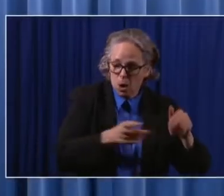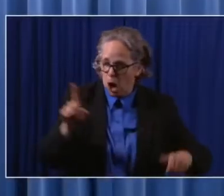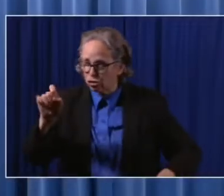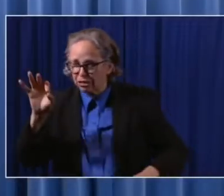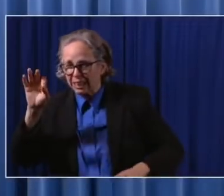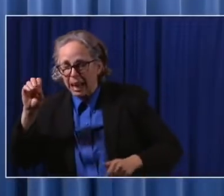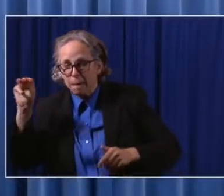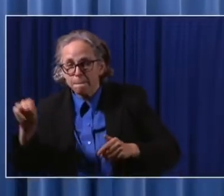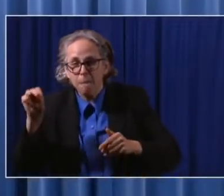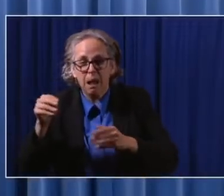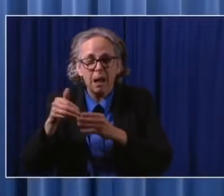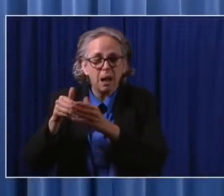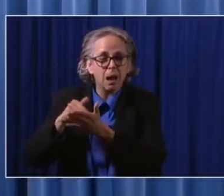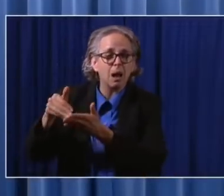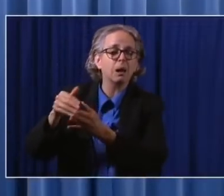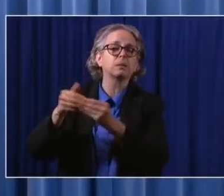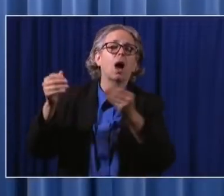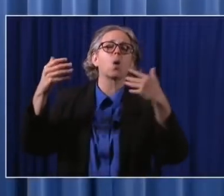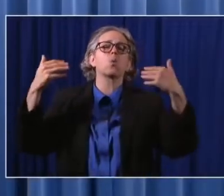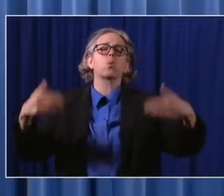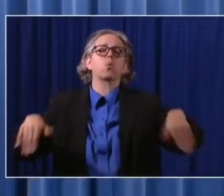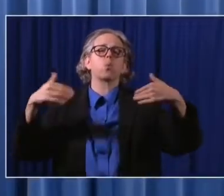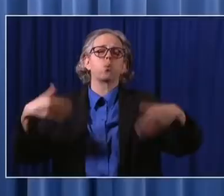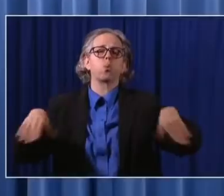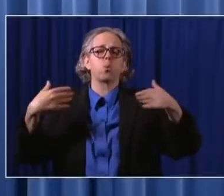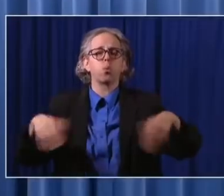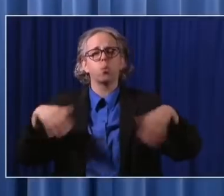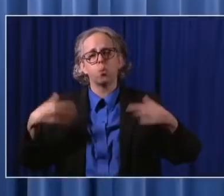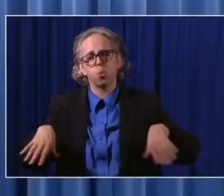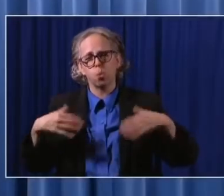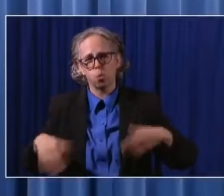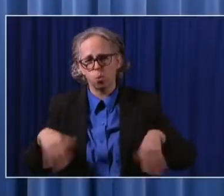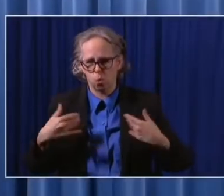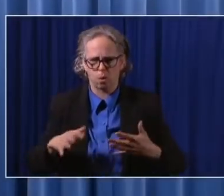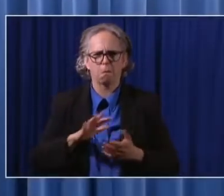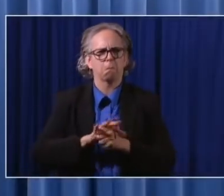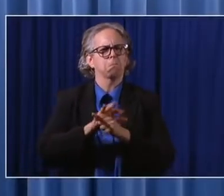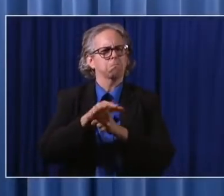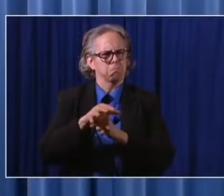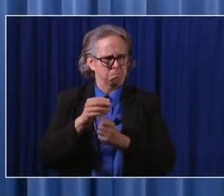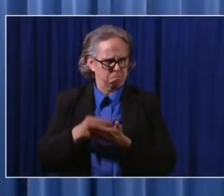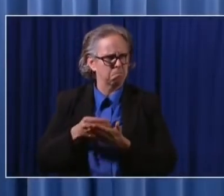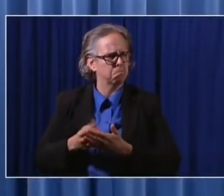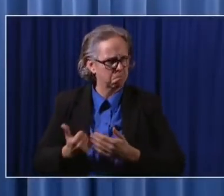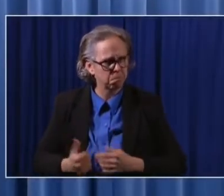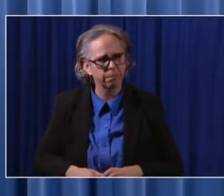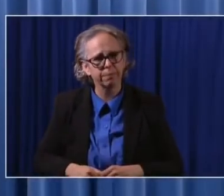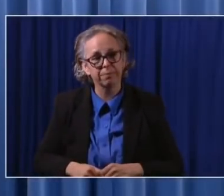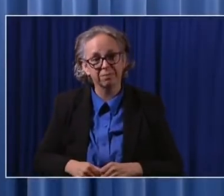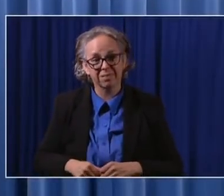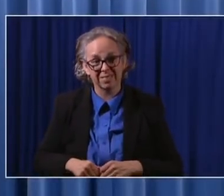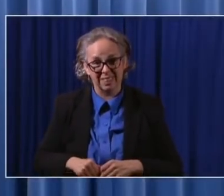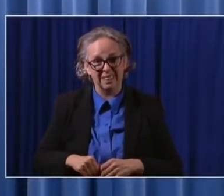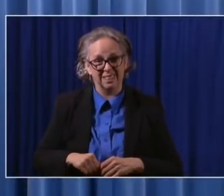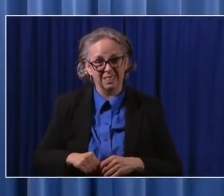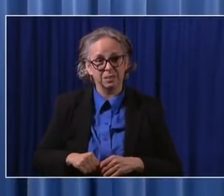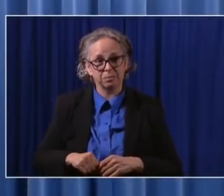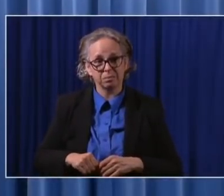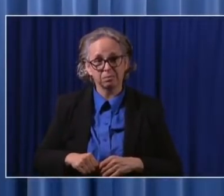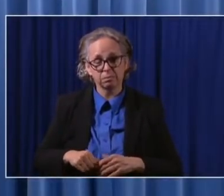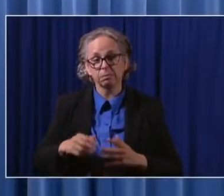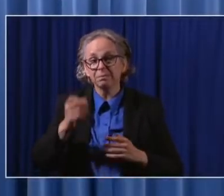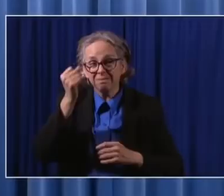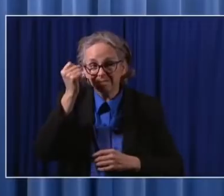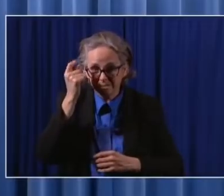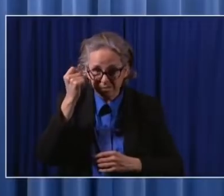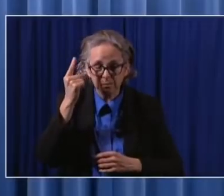for higher education in the state of Ohio. That is in addition to the money that we're asking